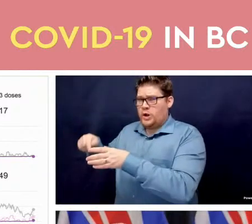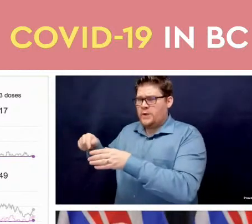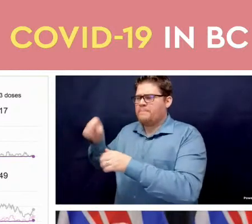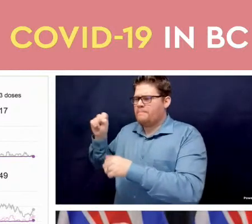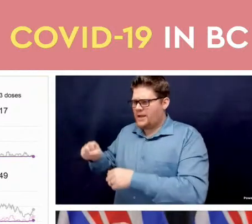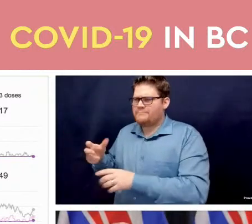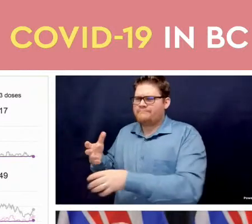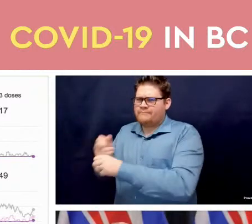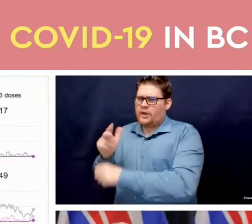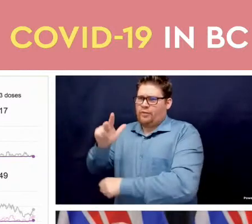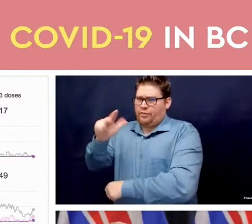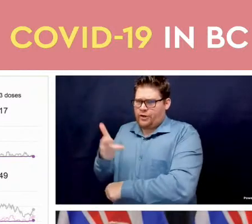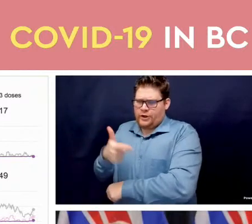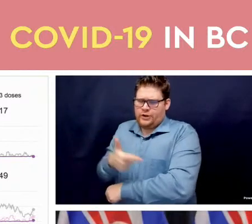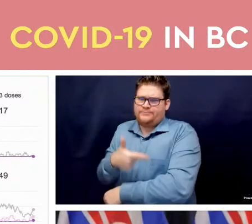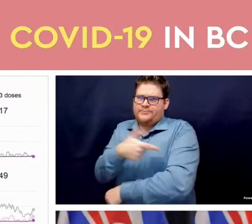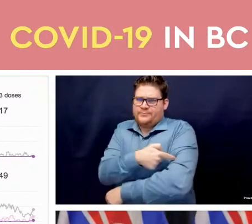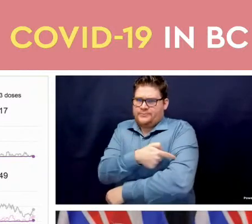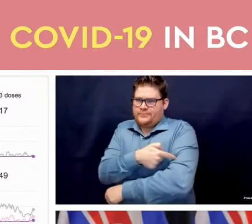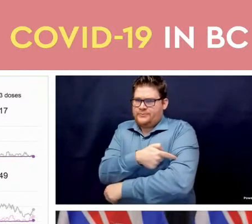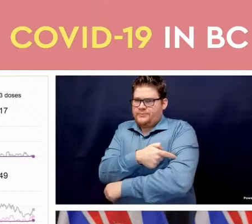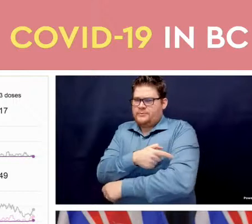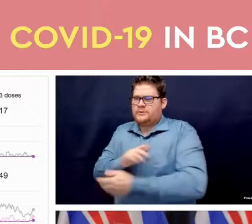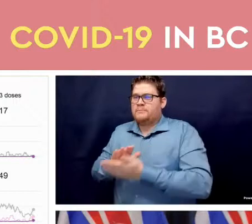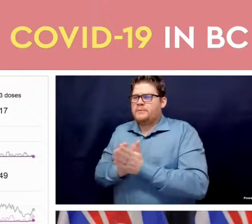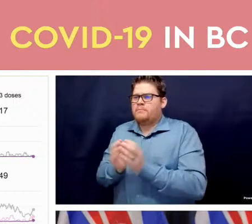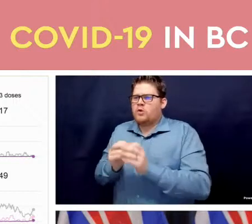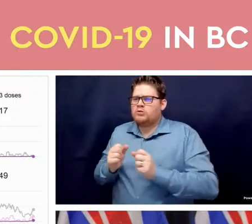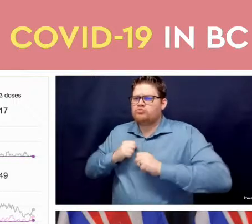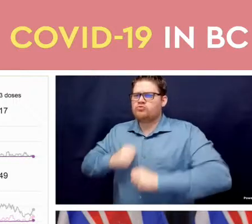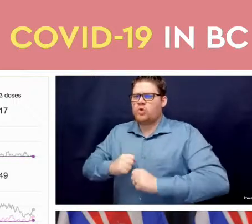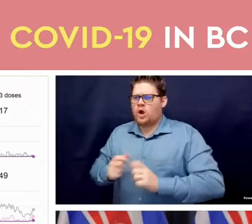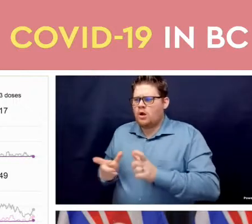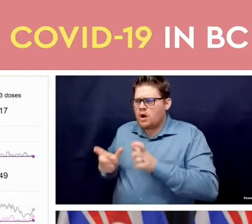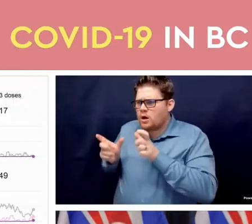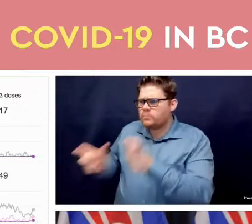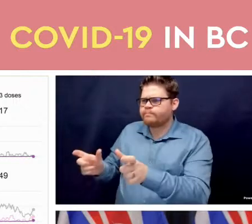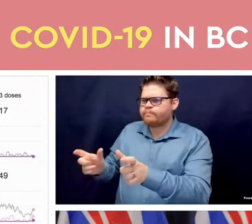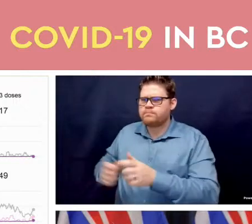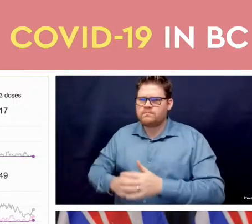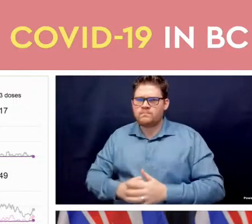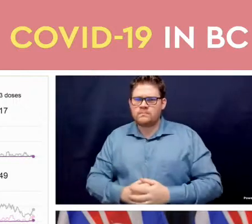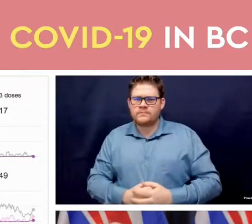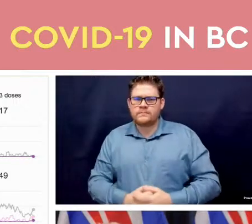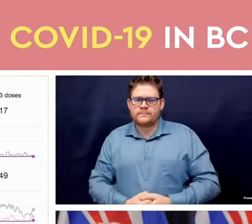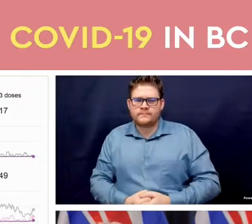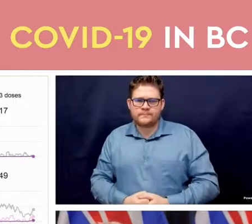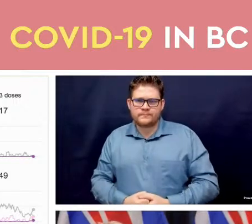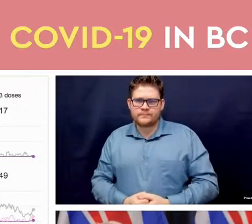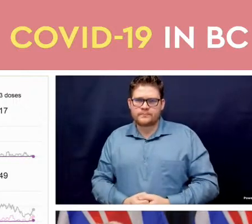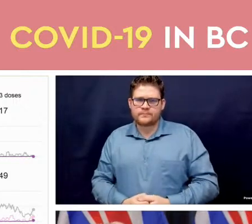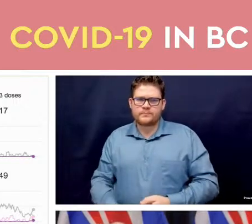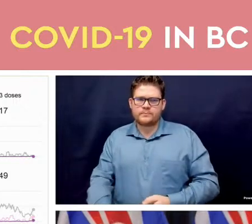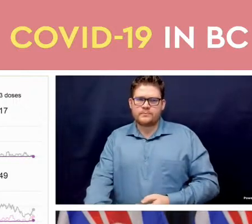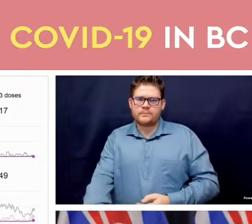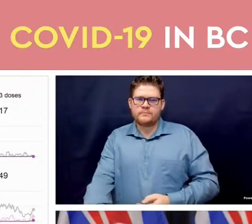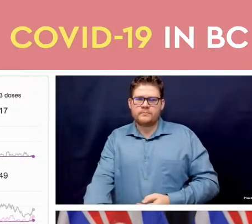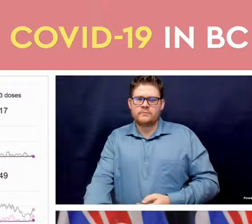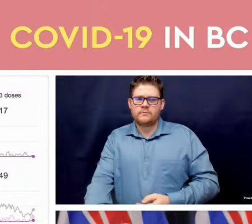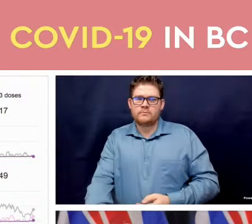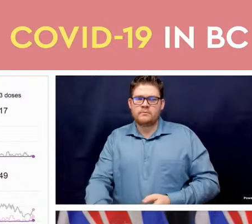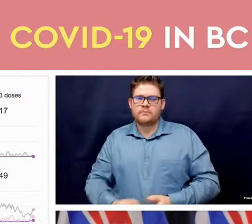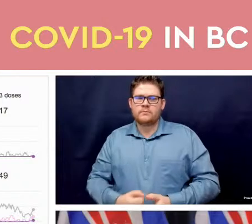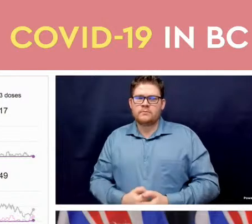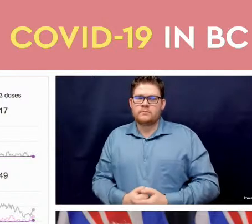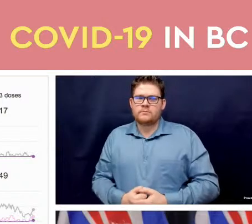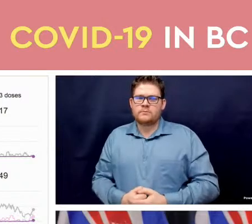So on the next slide, what this shows again is hospitalizations by age. And what you can see is that line on the top,